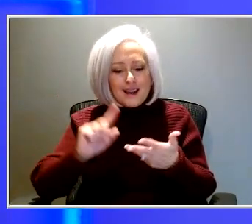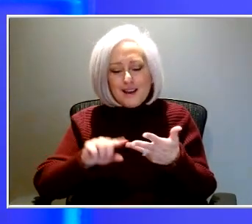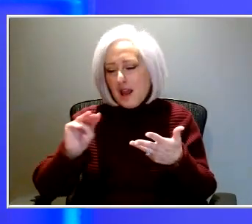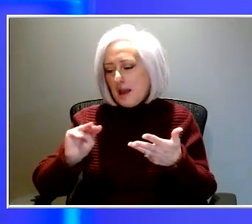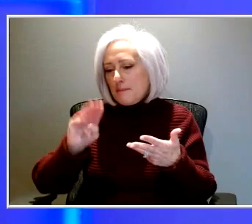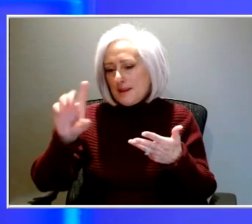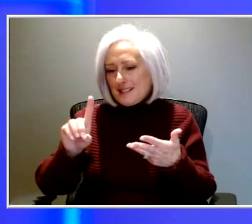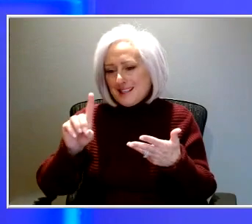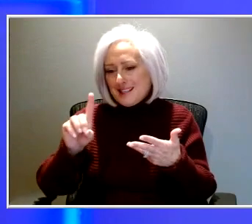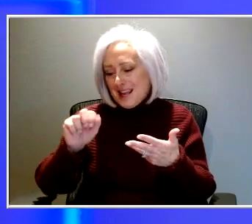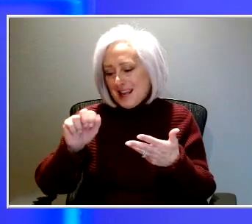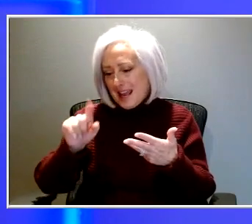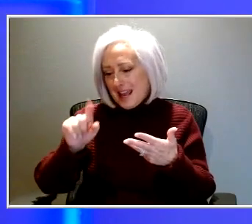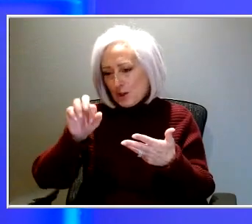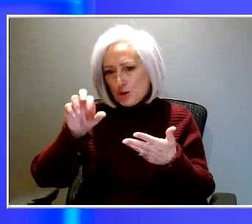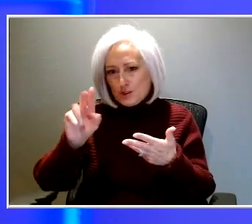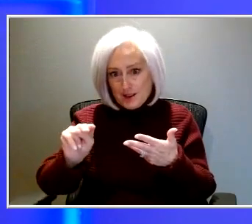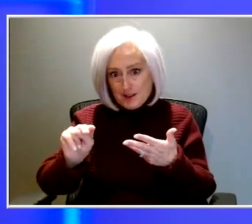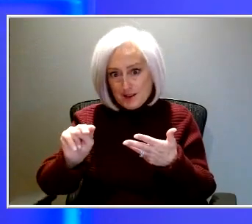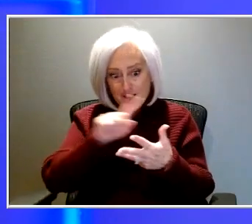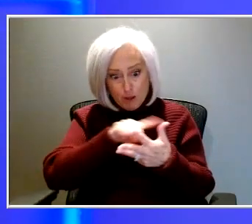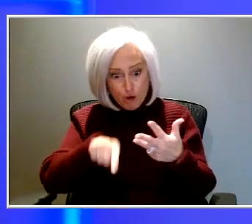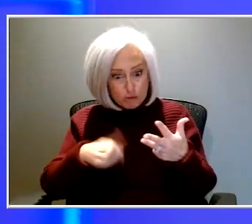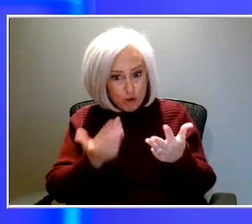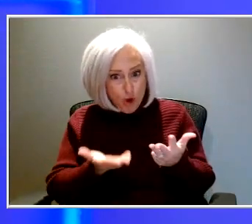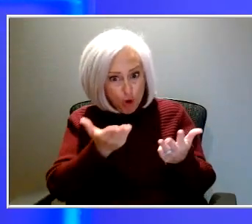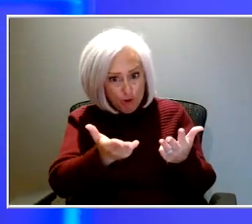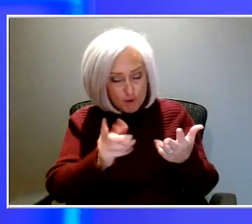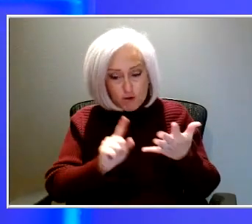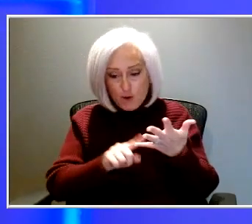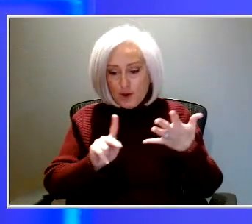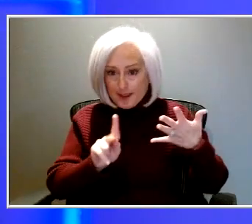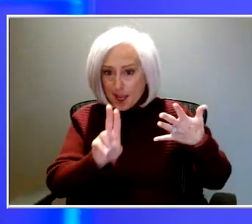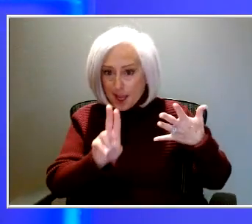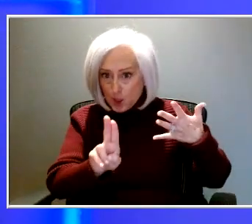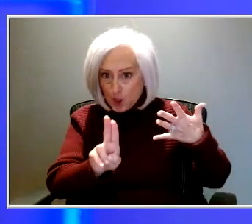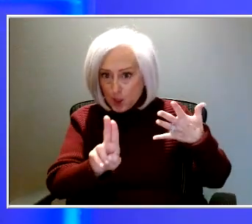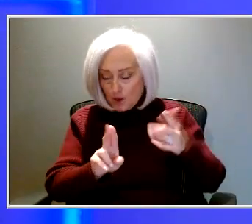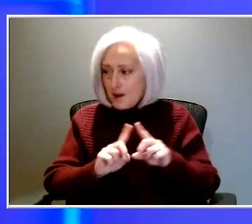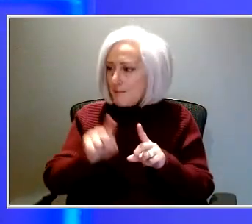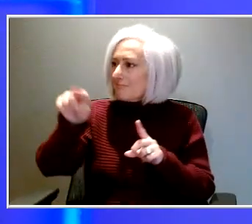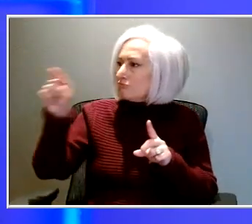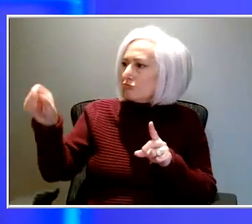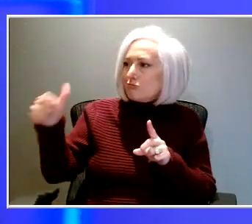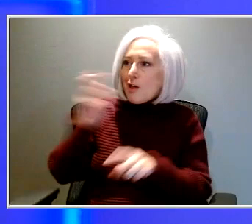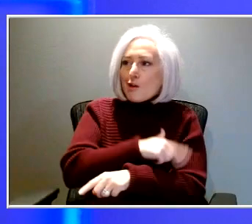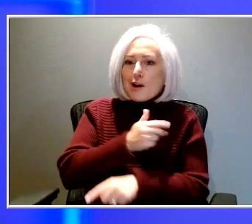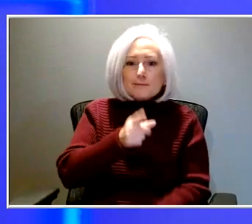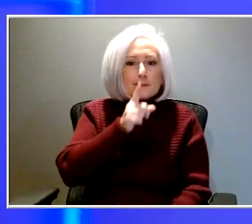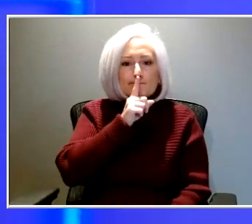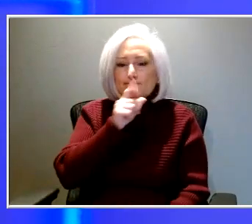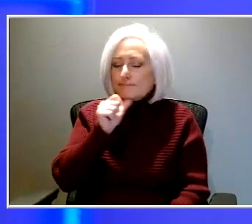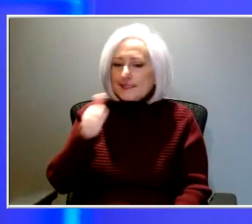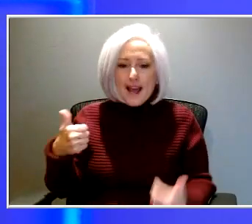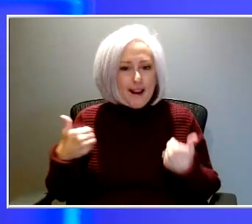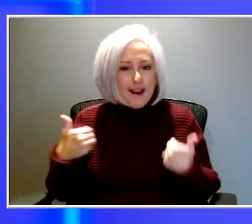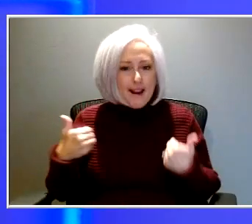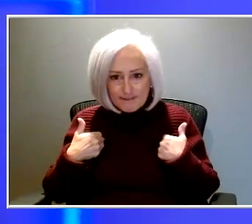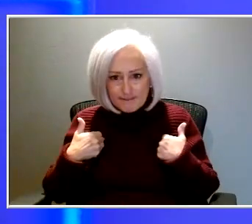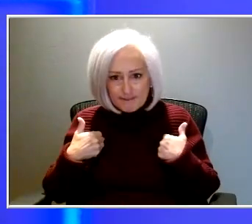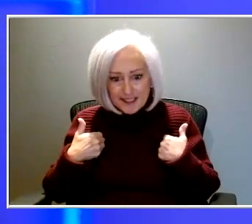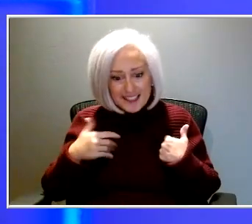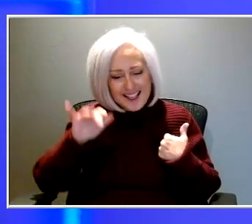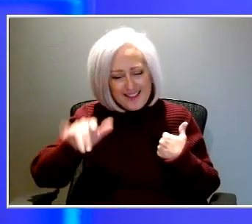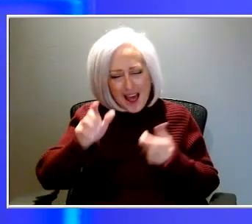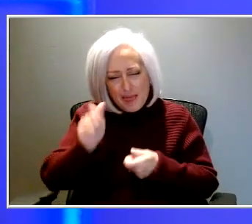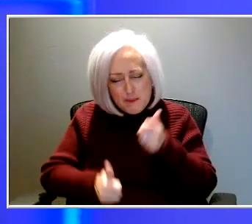brachytherapy, but it's not available at most other hospitals. And so many patients don't hear about this option, even though it's the most precise for prostate cancer,